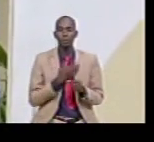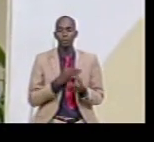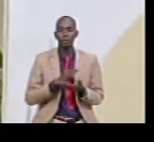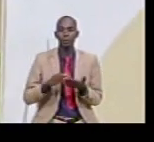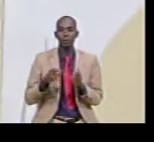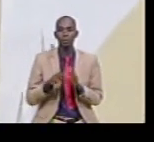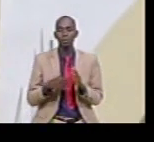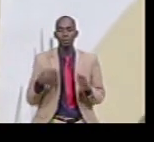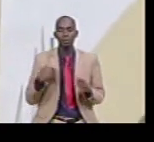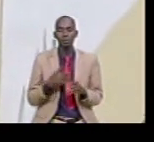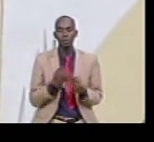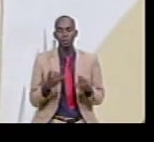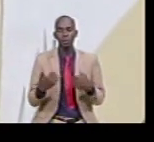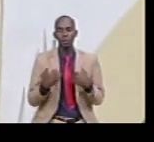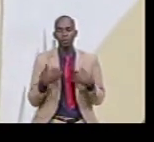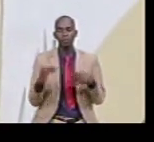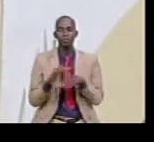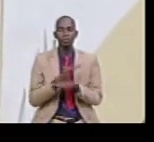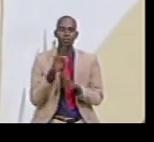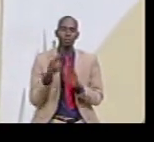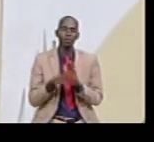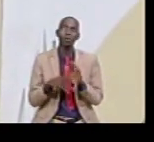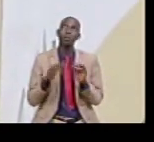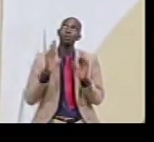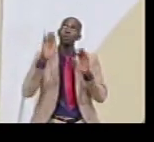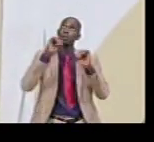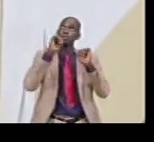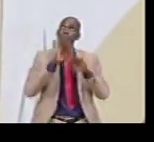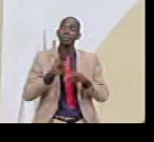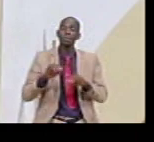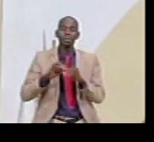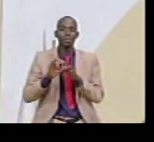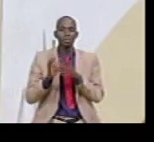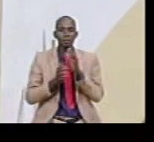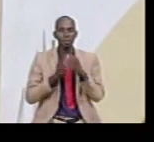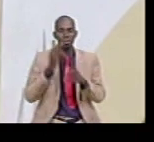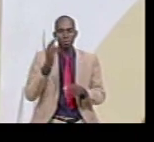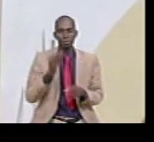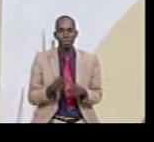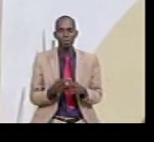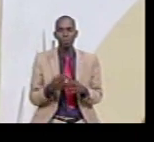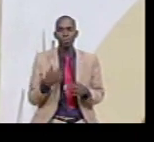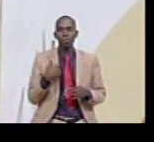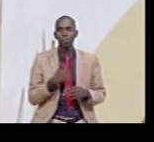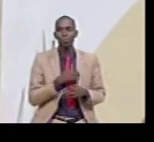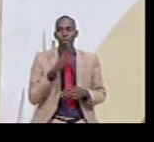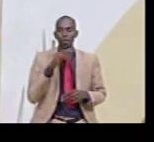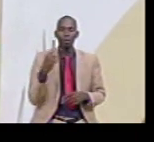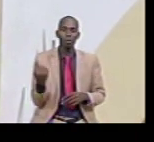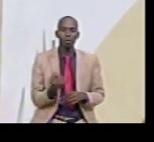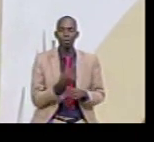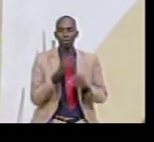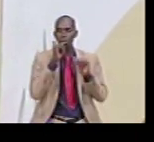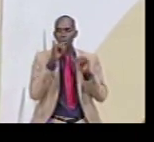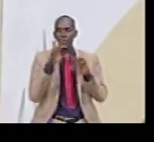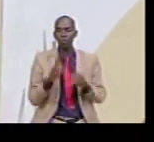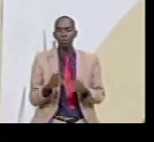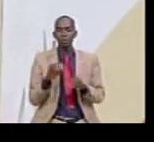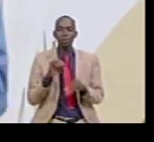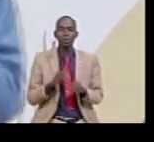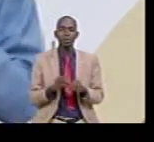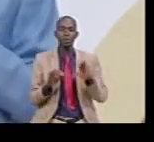in Jesus' name. Amen. We're always blessed in the FCT Deep Alive Bible